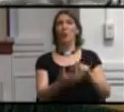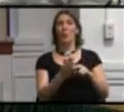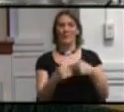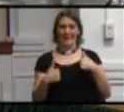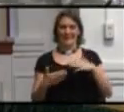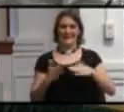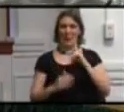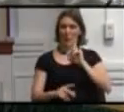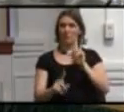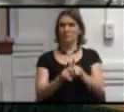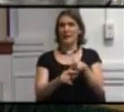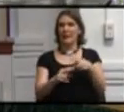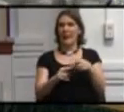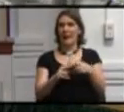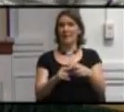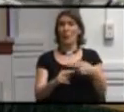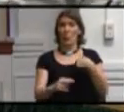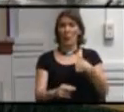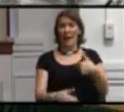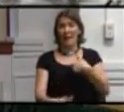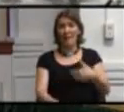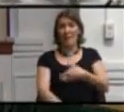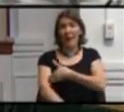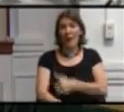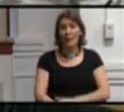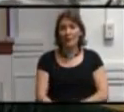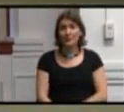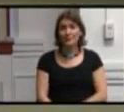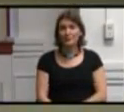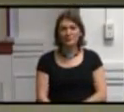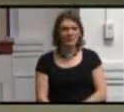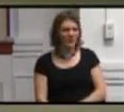we name those, and the select board's empowered to name them. So the,